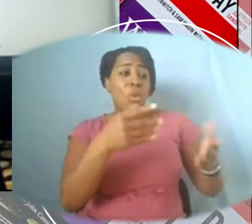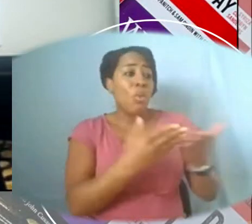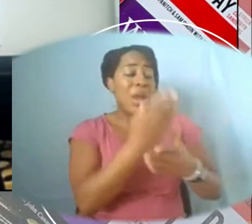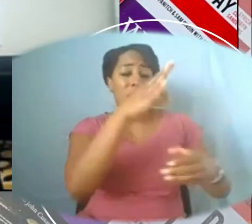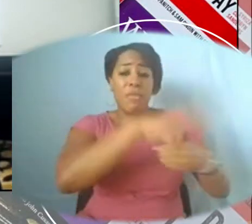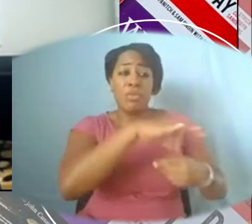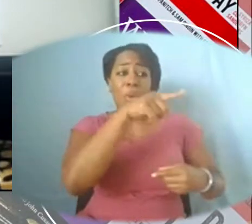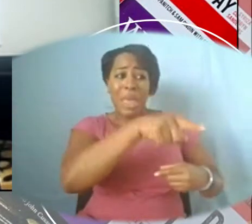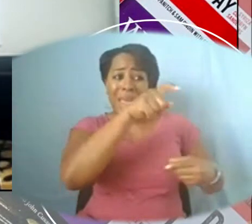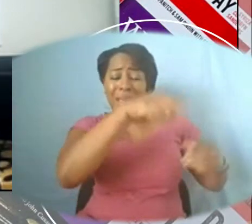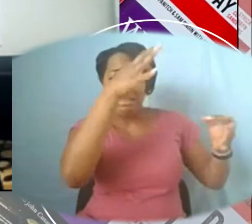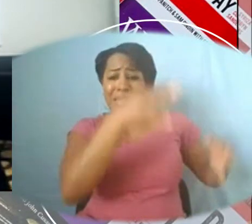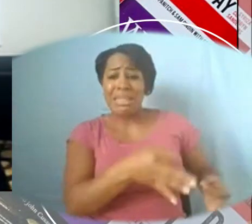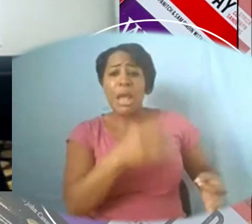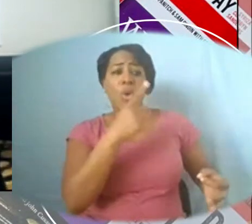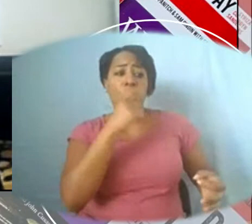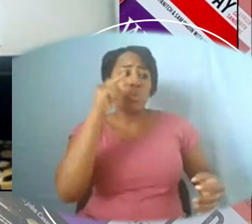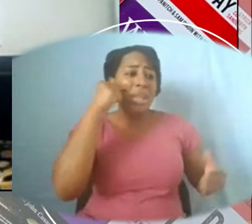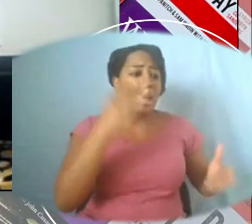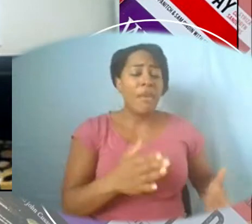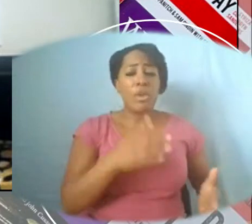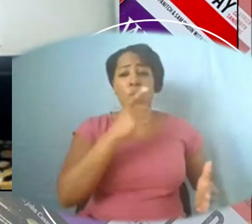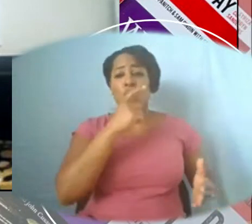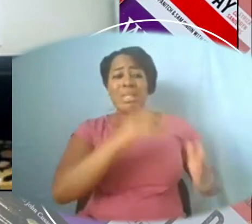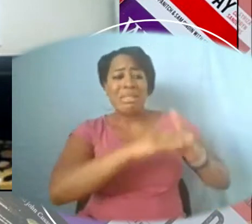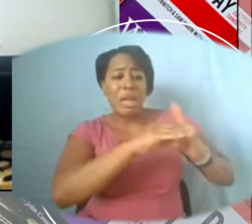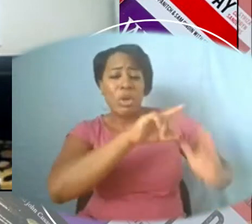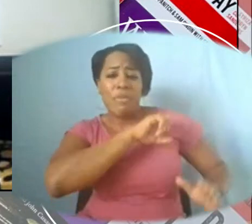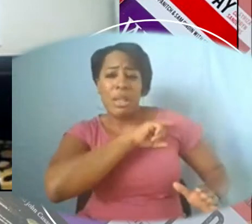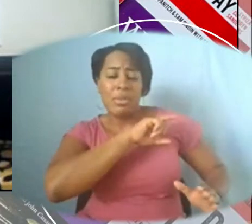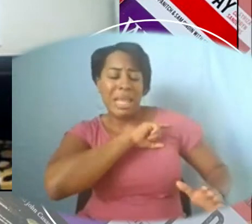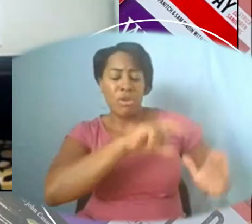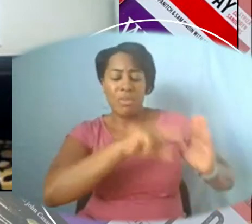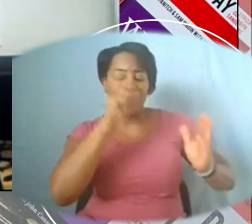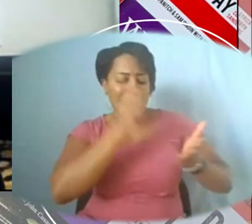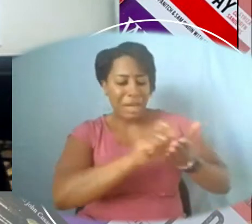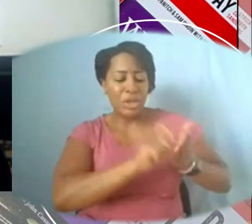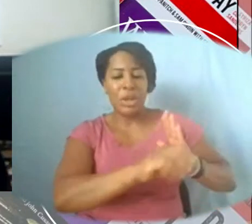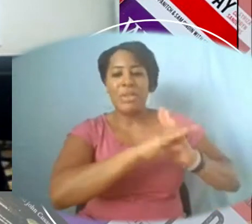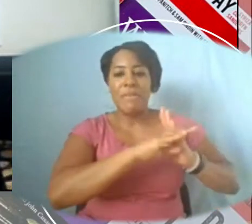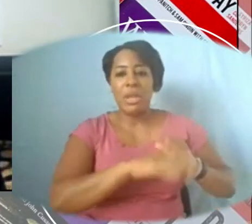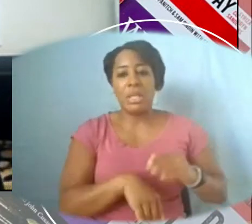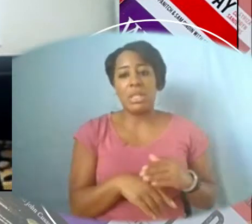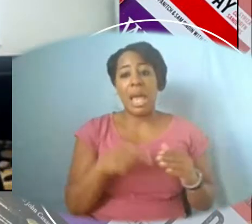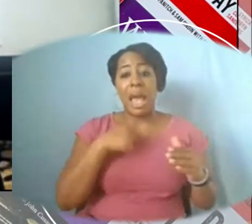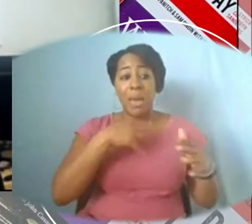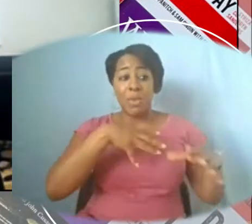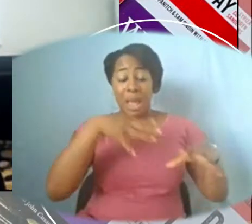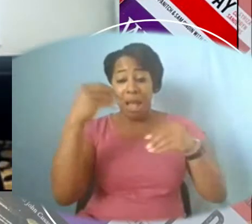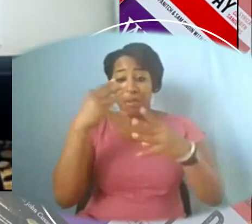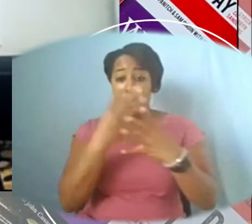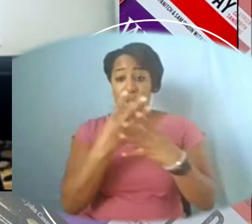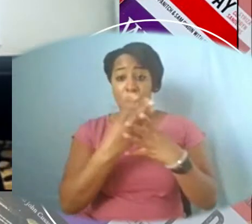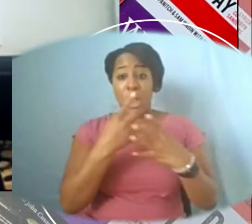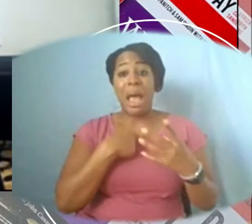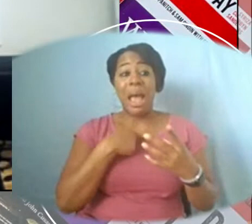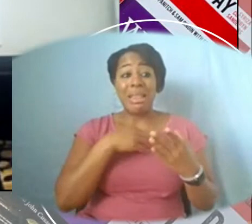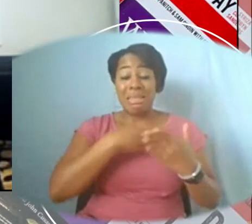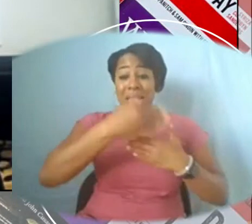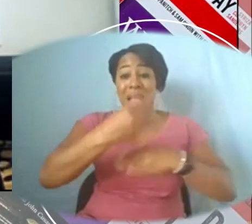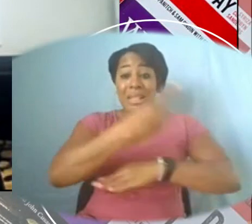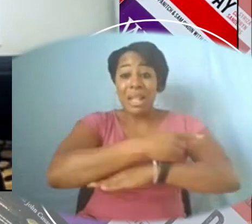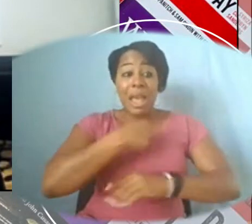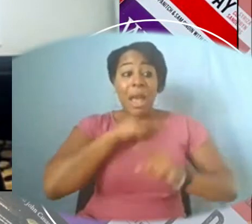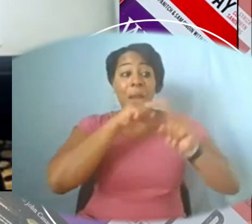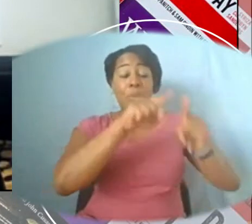When I got out on March 11th of 2019, the next day I went to San Francisco Library and met with the police